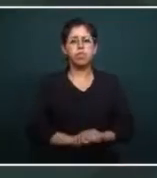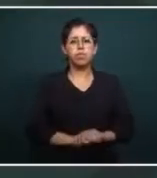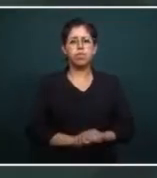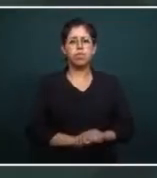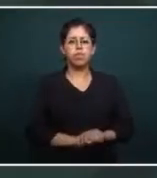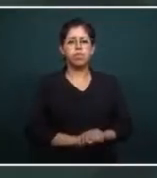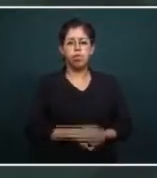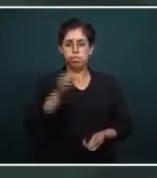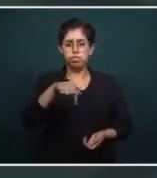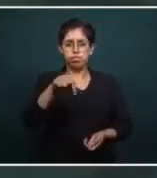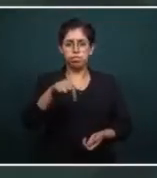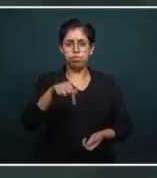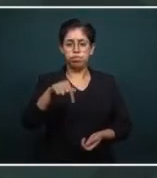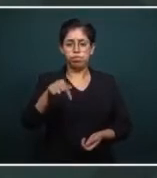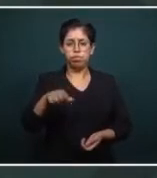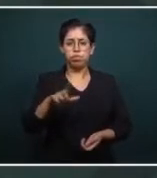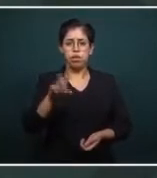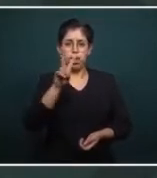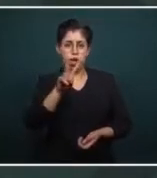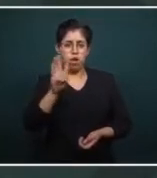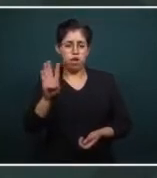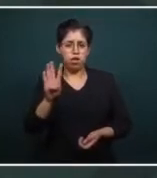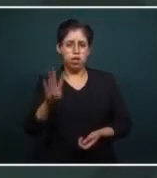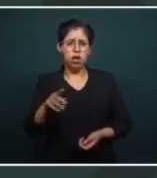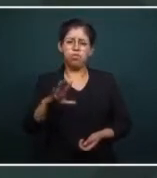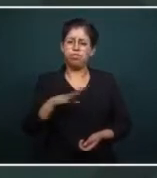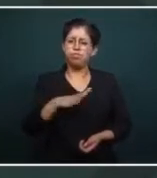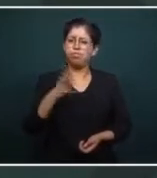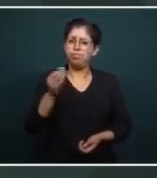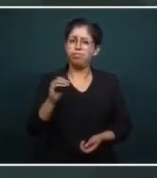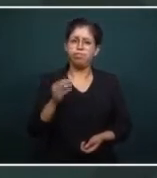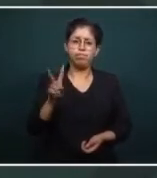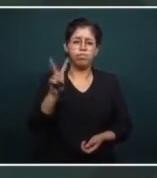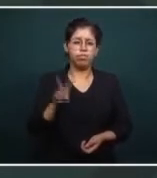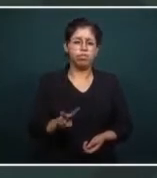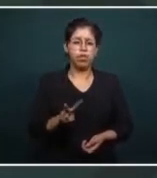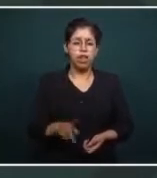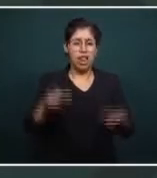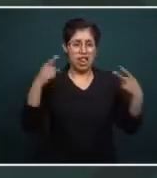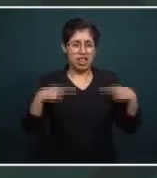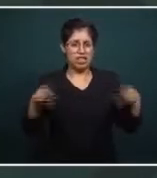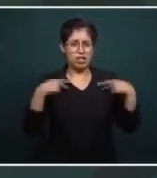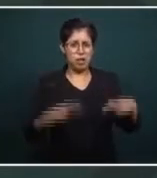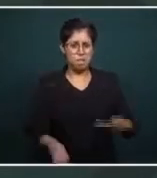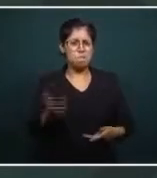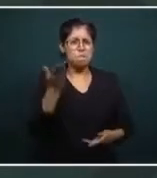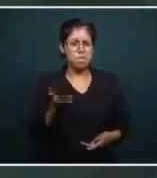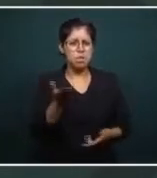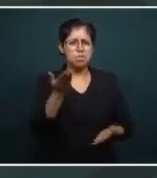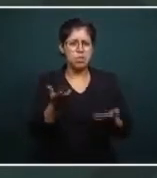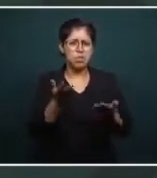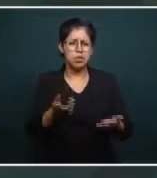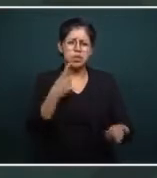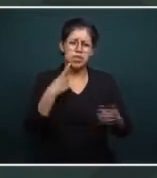hay Here, there esta are some región in this region demanda de los pobladores. that was demanded by the Están